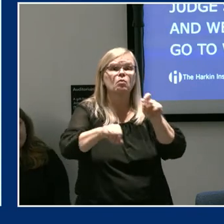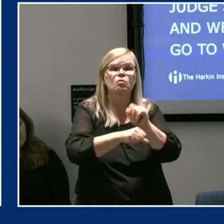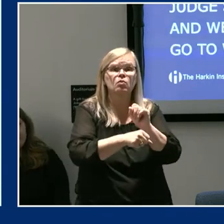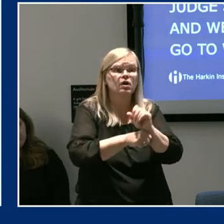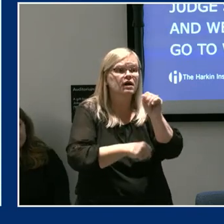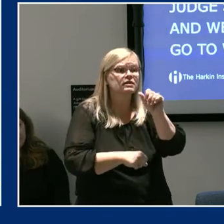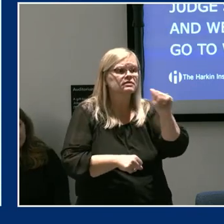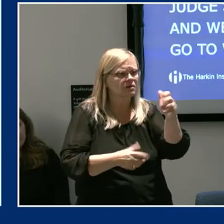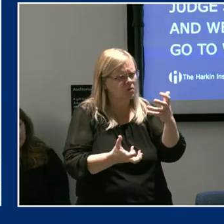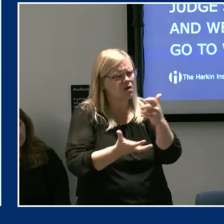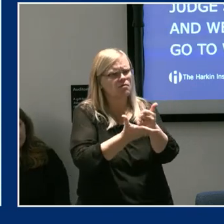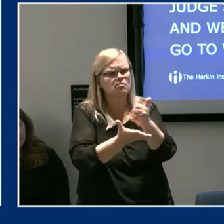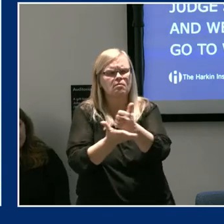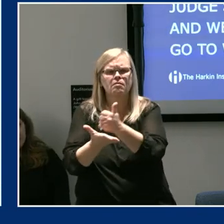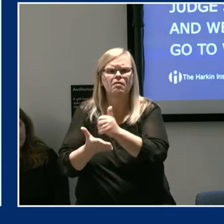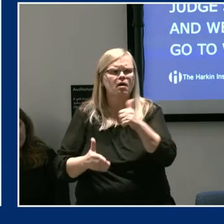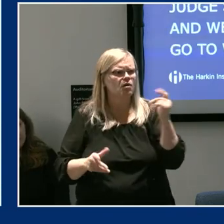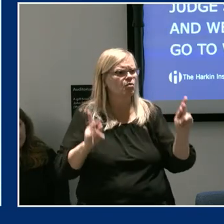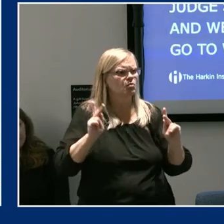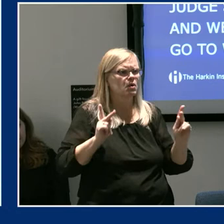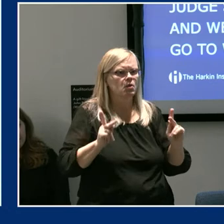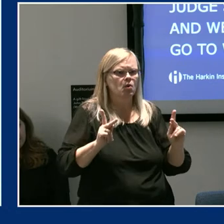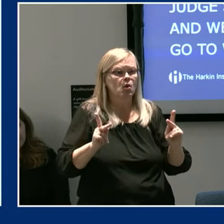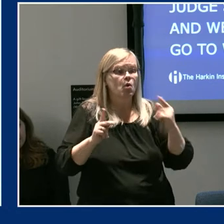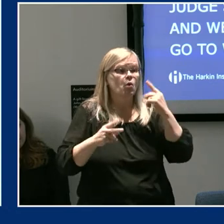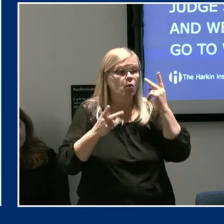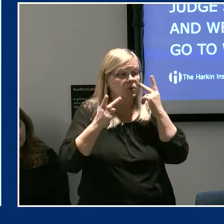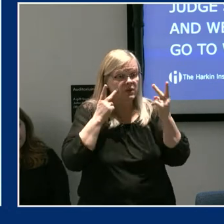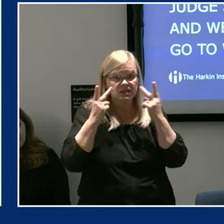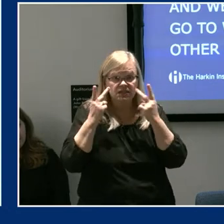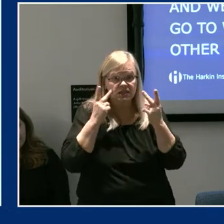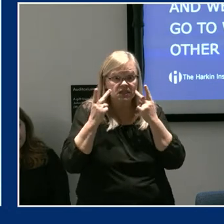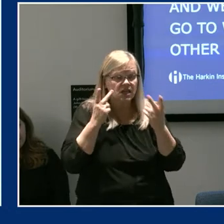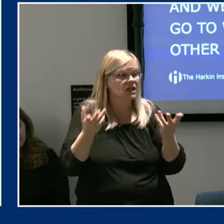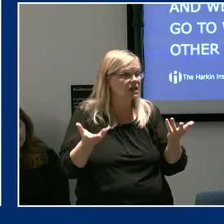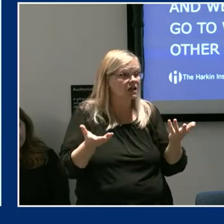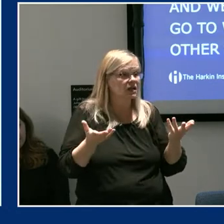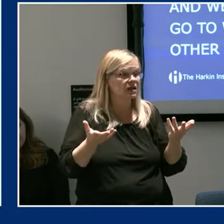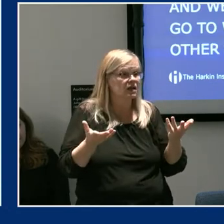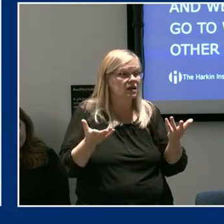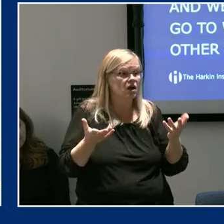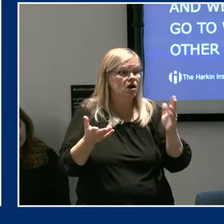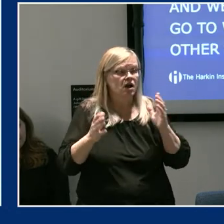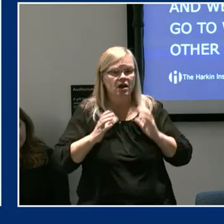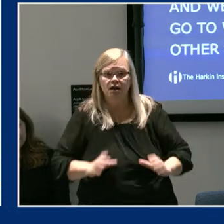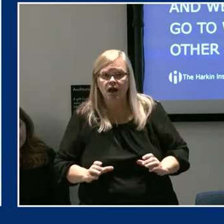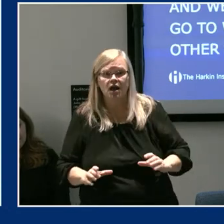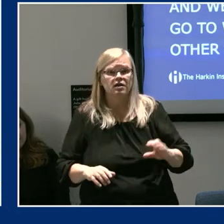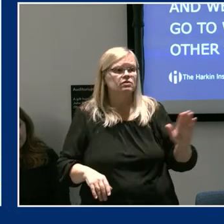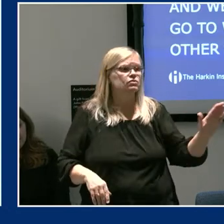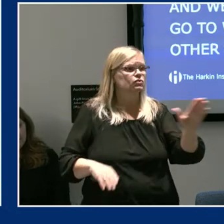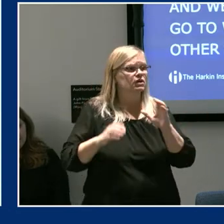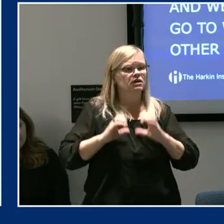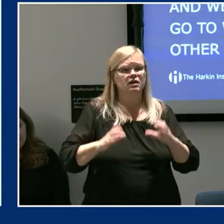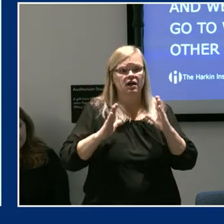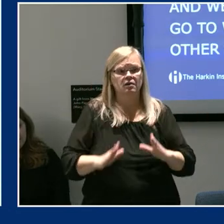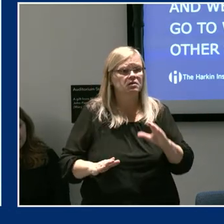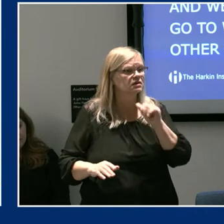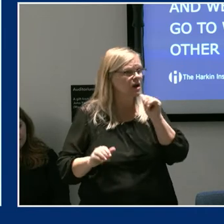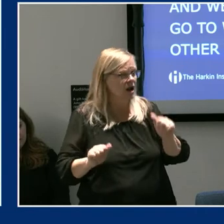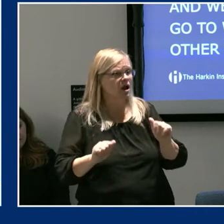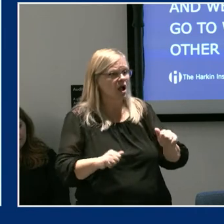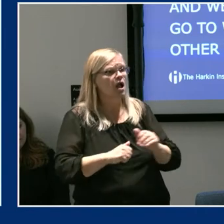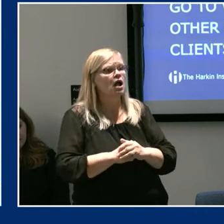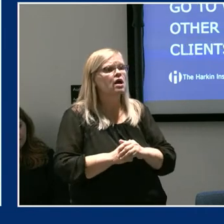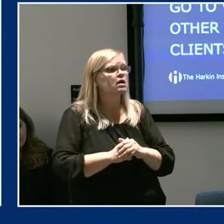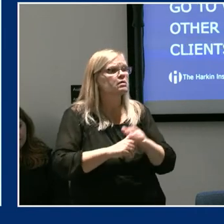help other people. And so when they see their clients, their customers, not being able to